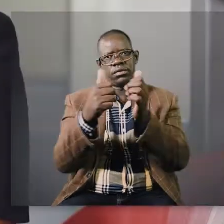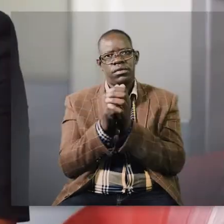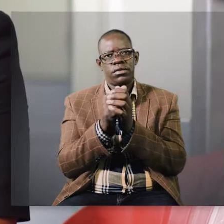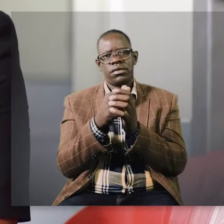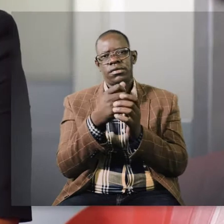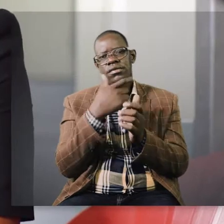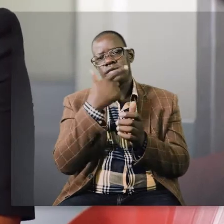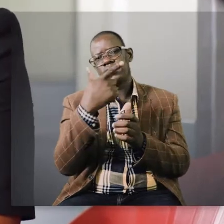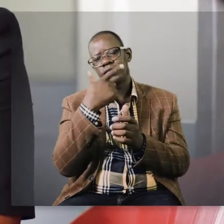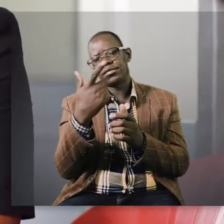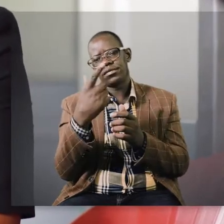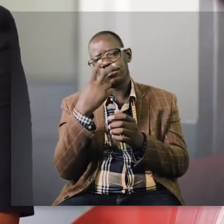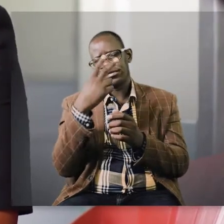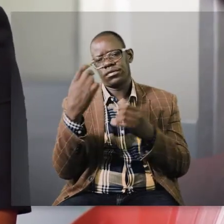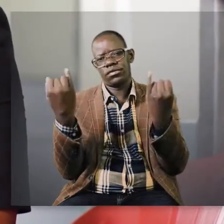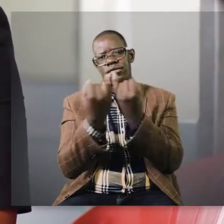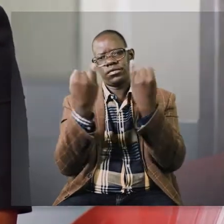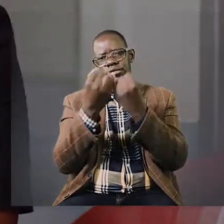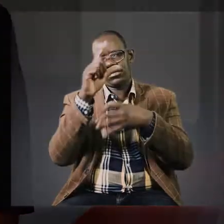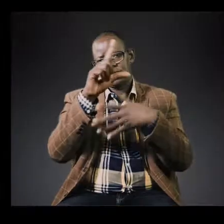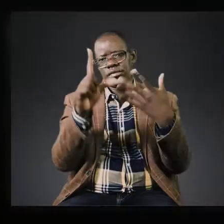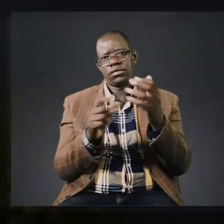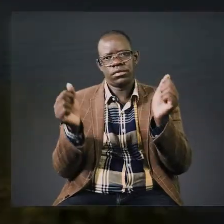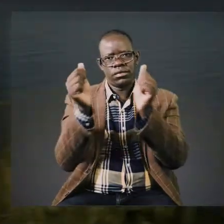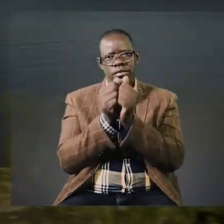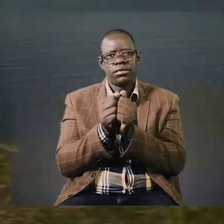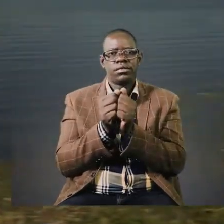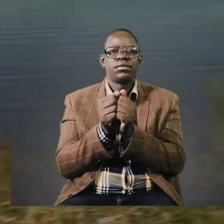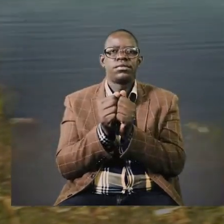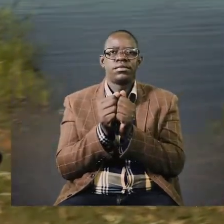Thanks for watching and enjoy the lesson with us.